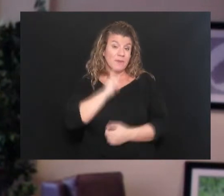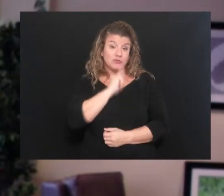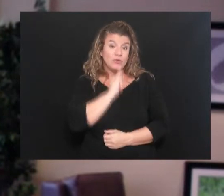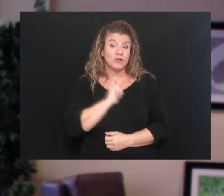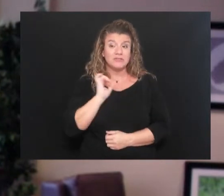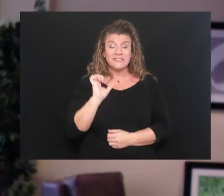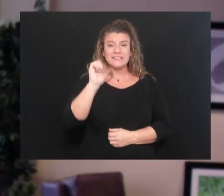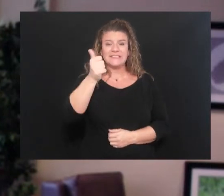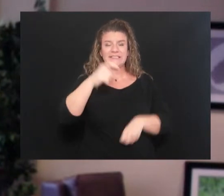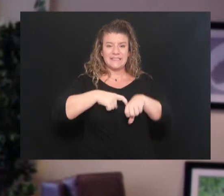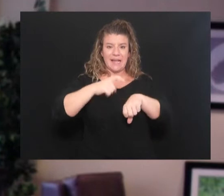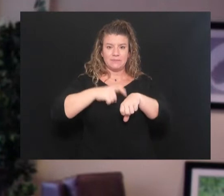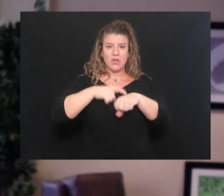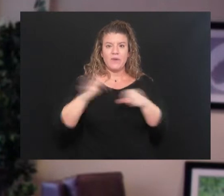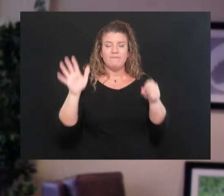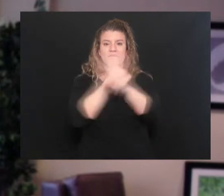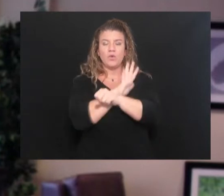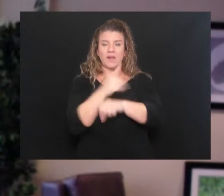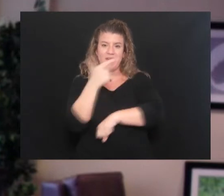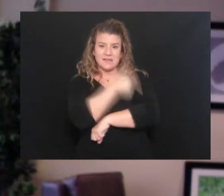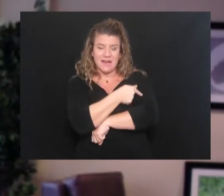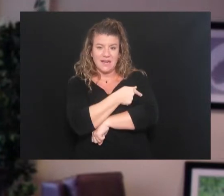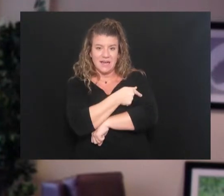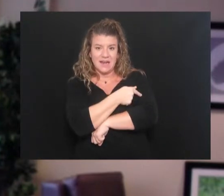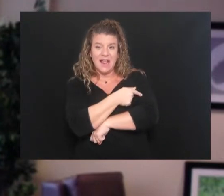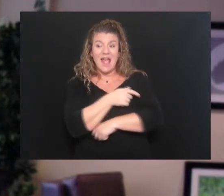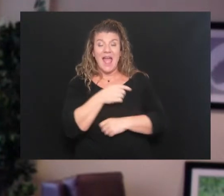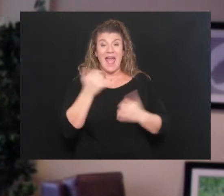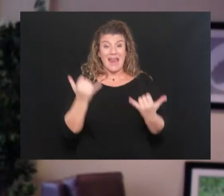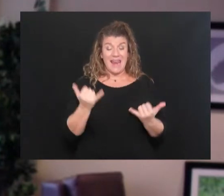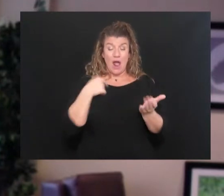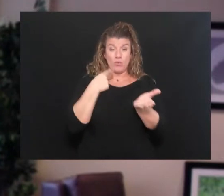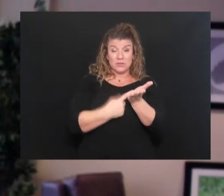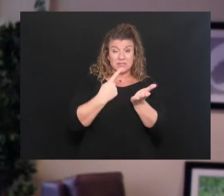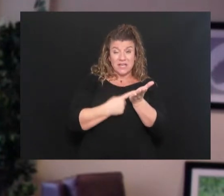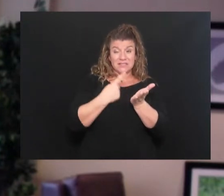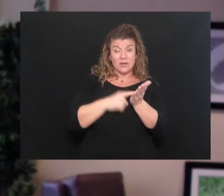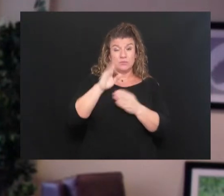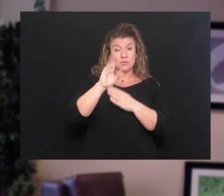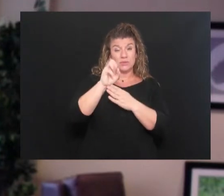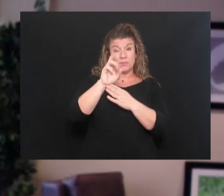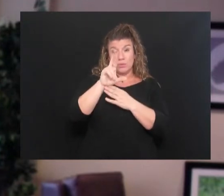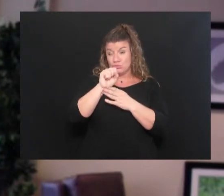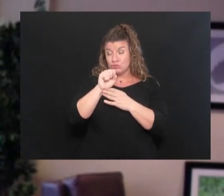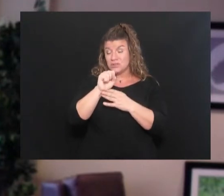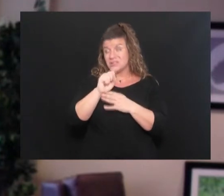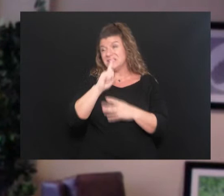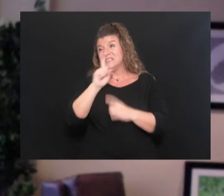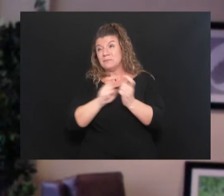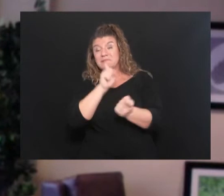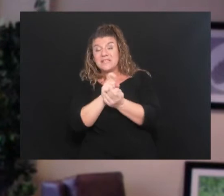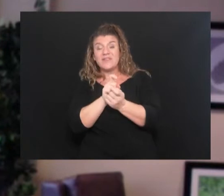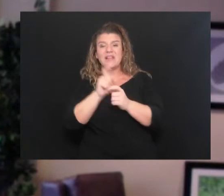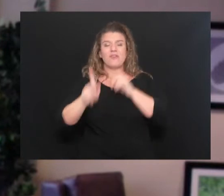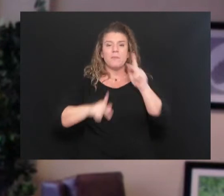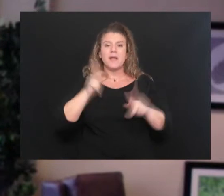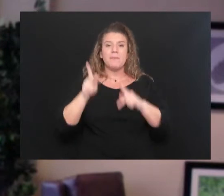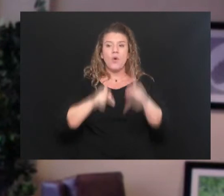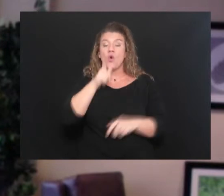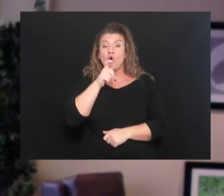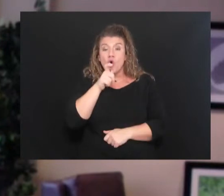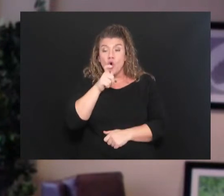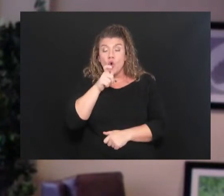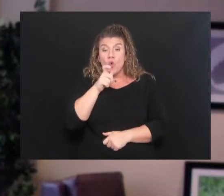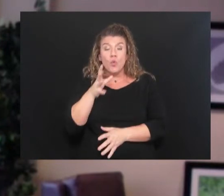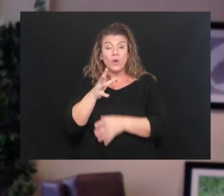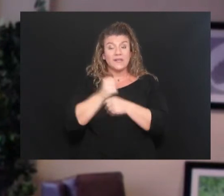10 times from being fully vaccinated. And as we've talked about with the boosters, particularly for people who have received